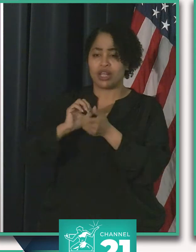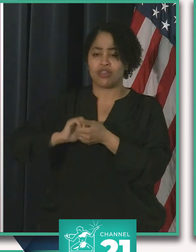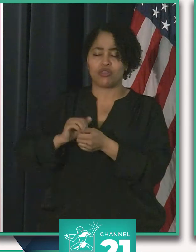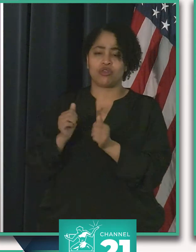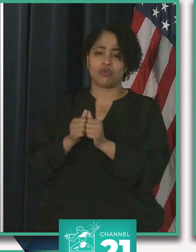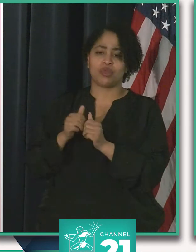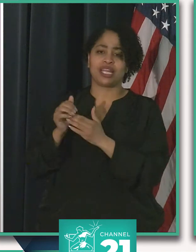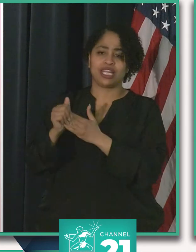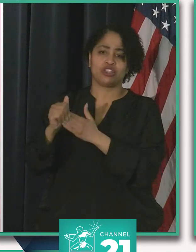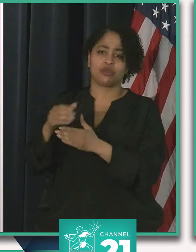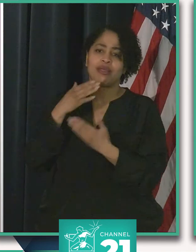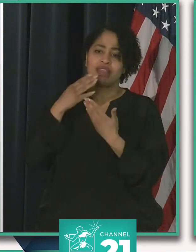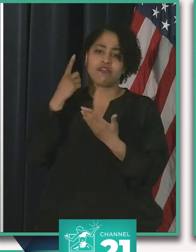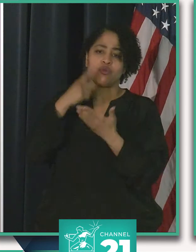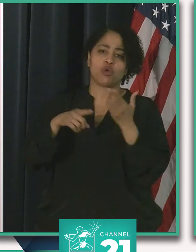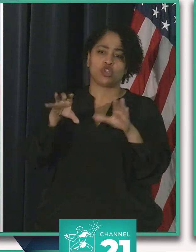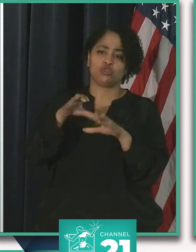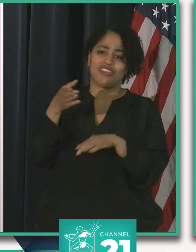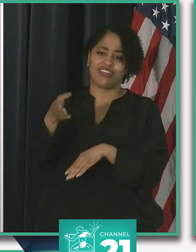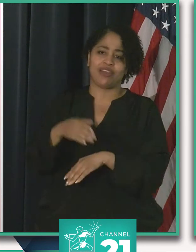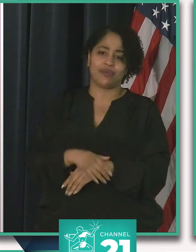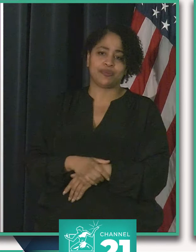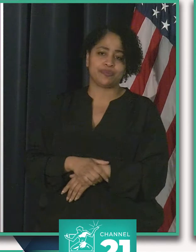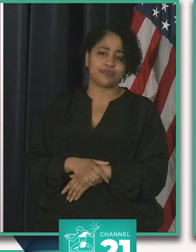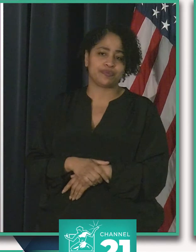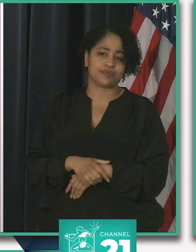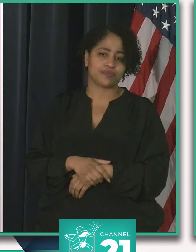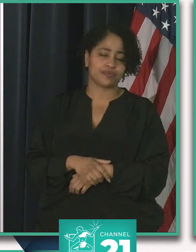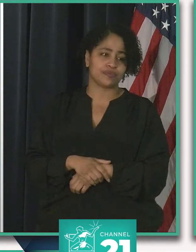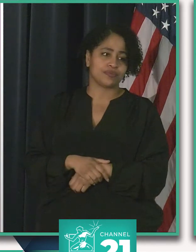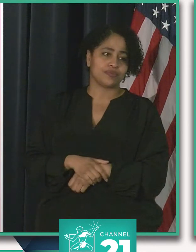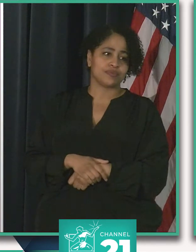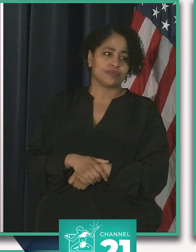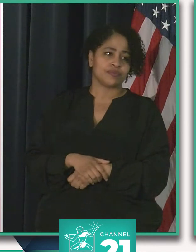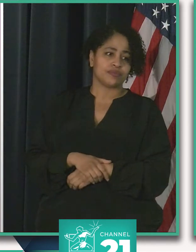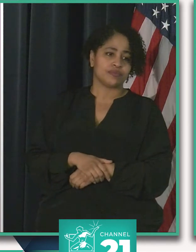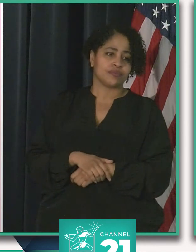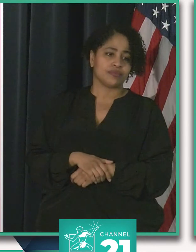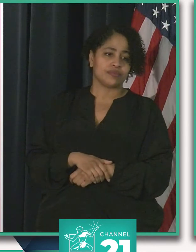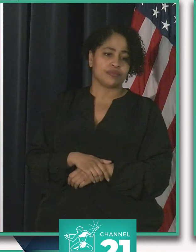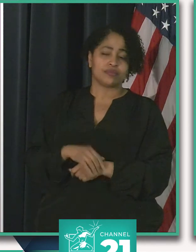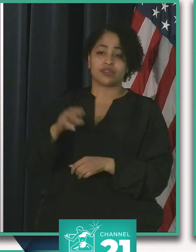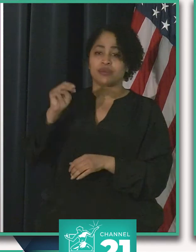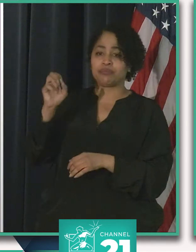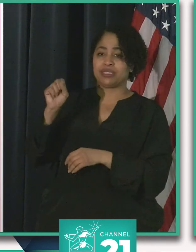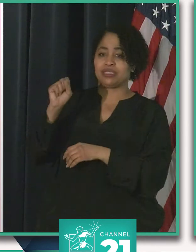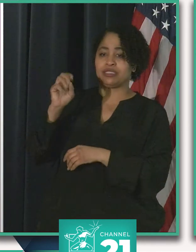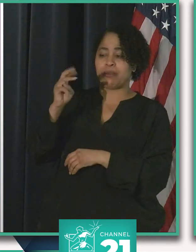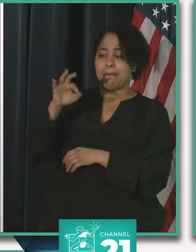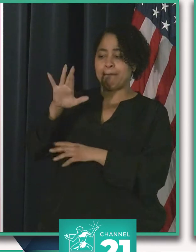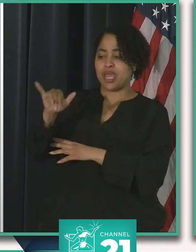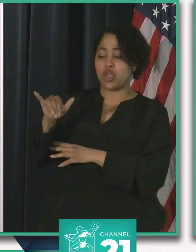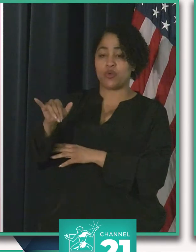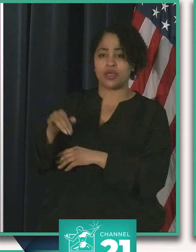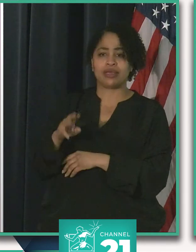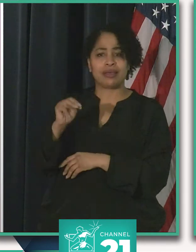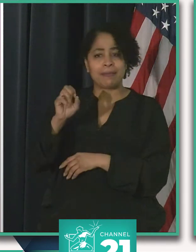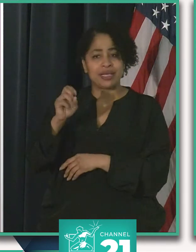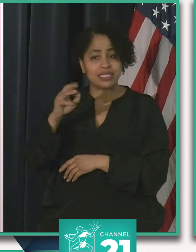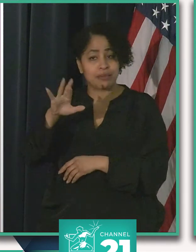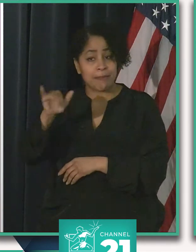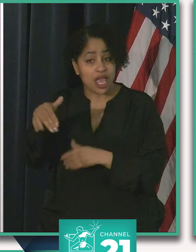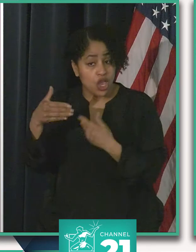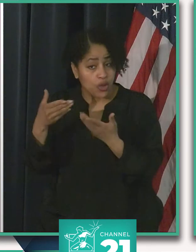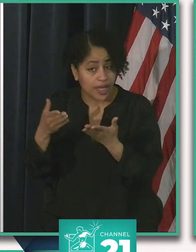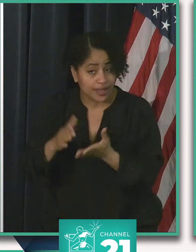club leadership. And thank you for what you did over there. Next is Ms. Mary. Ms. Mary, you're